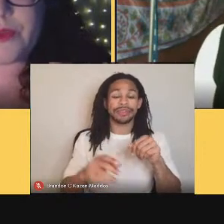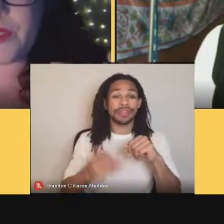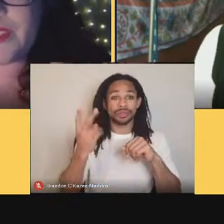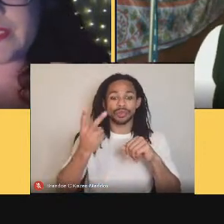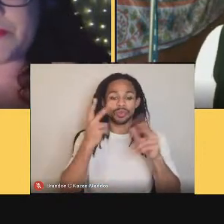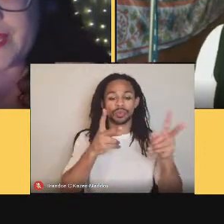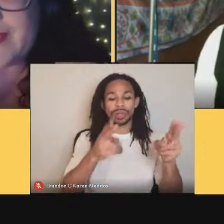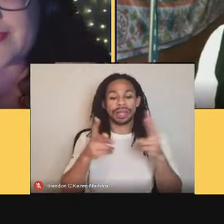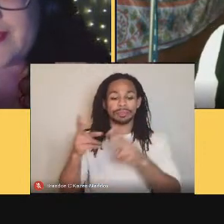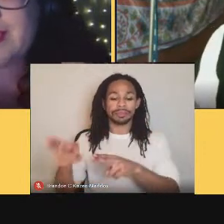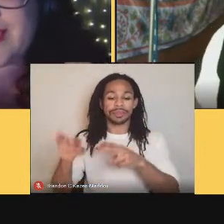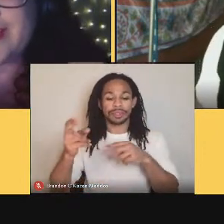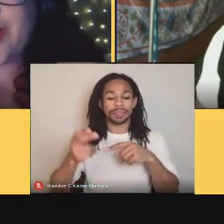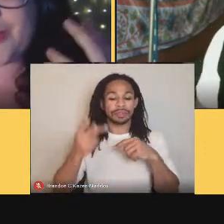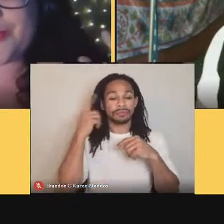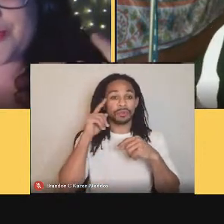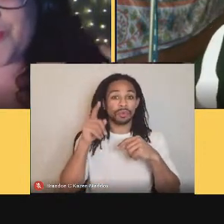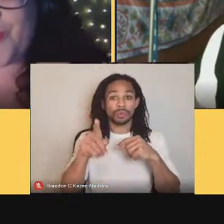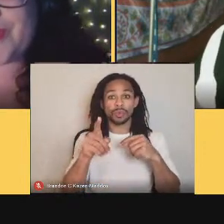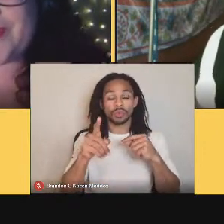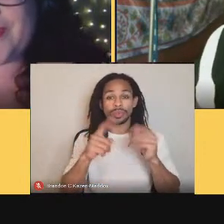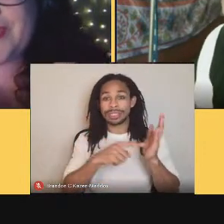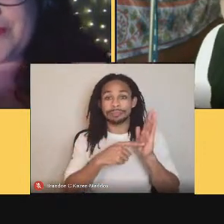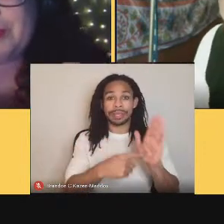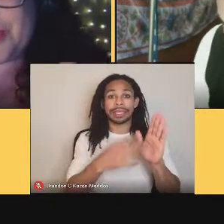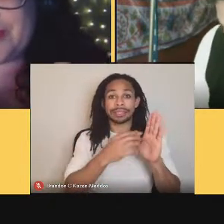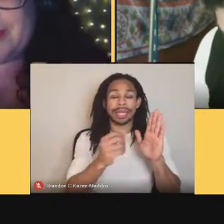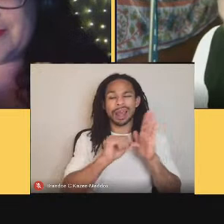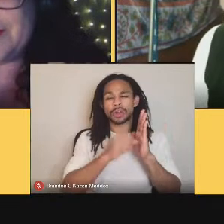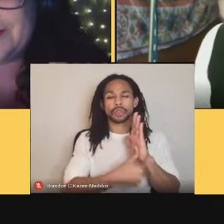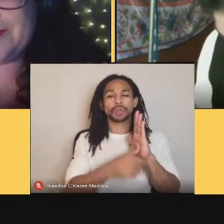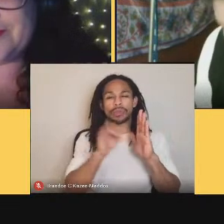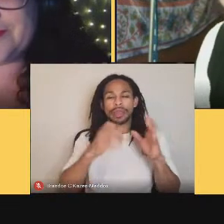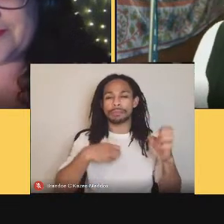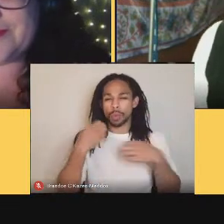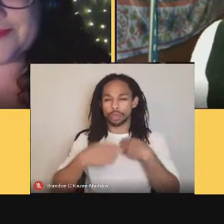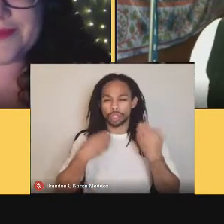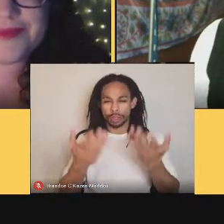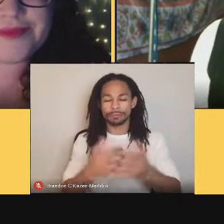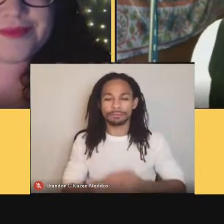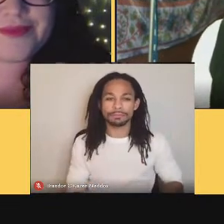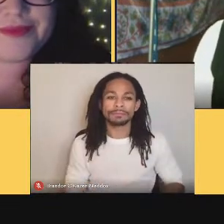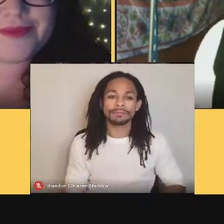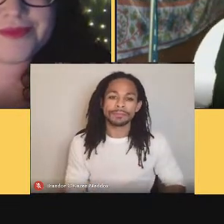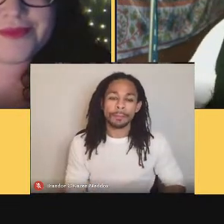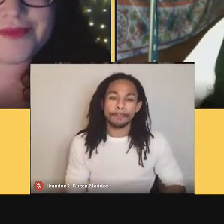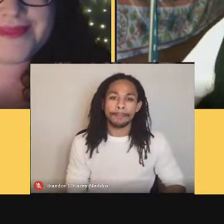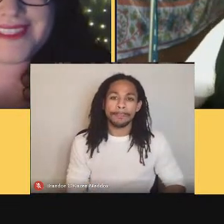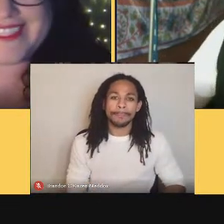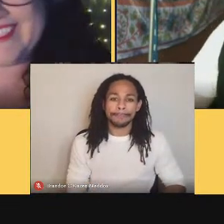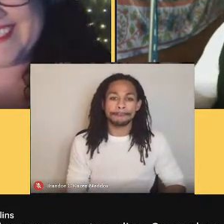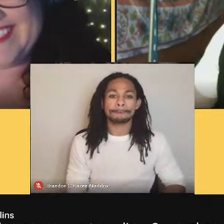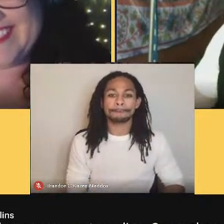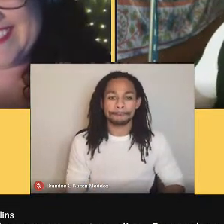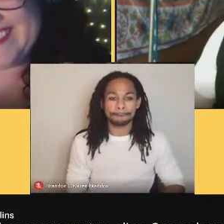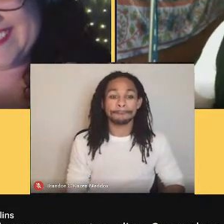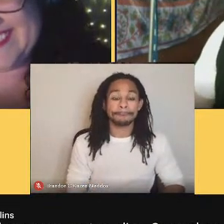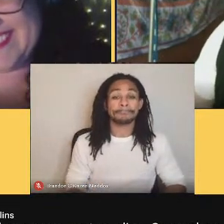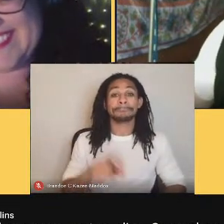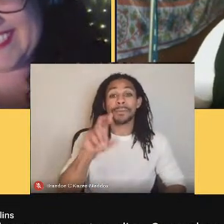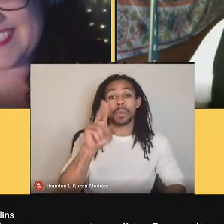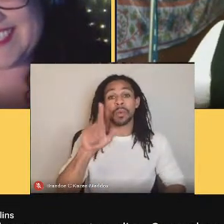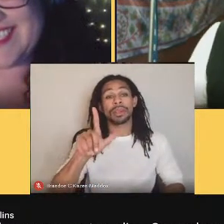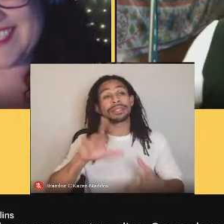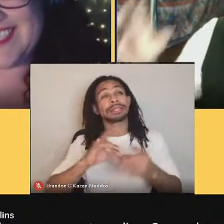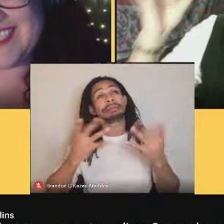to depict and underscore emotion. Wow. it's so